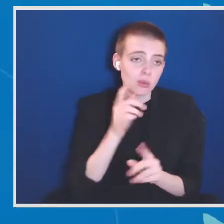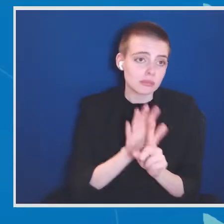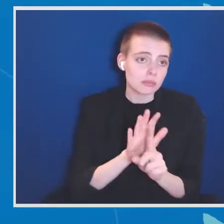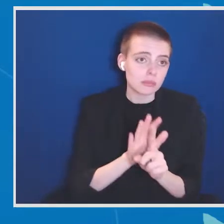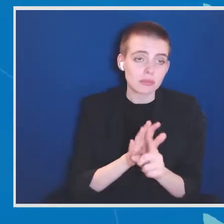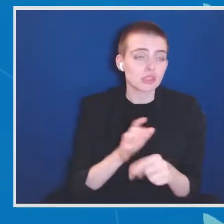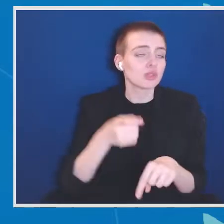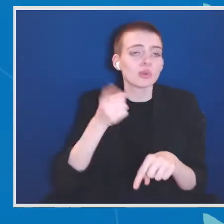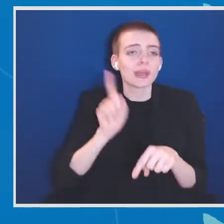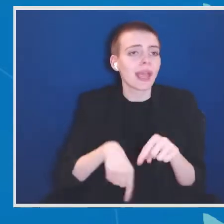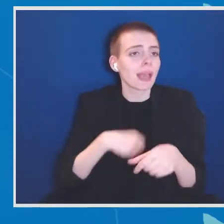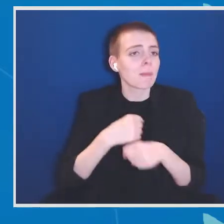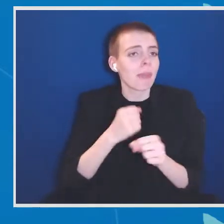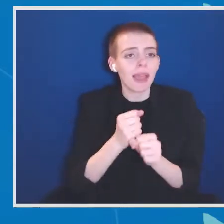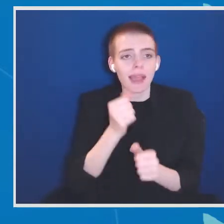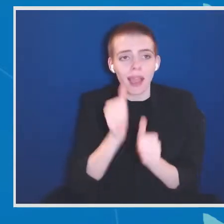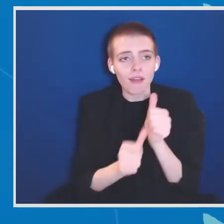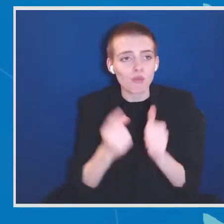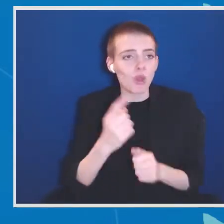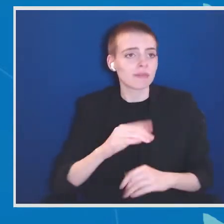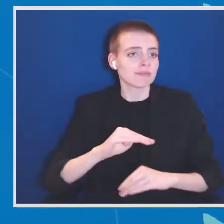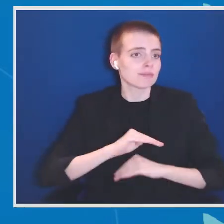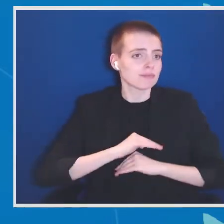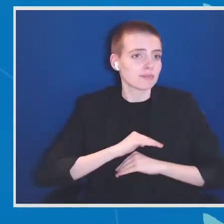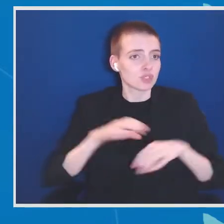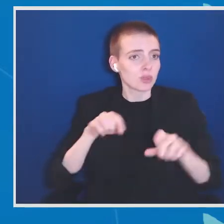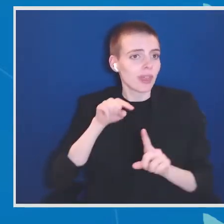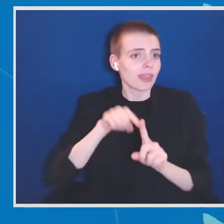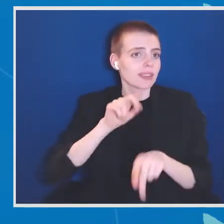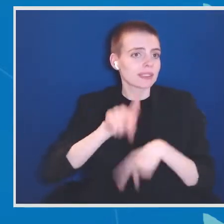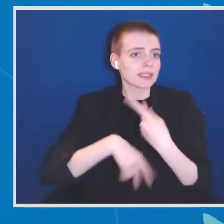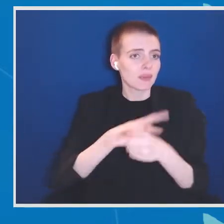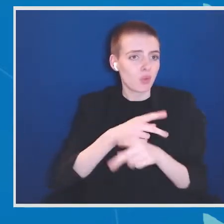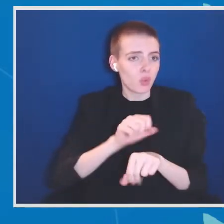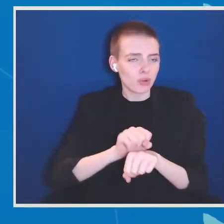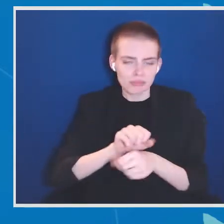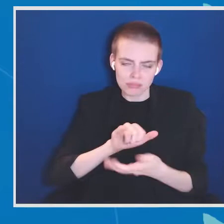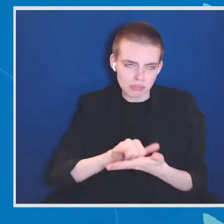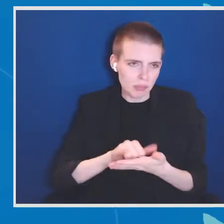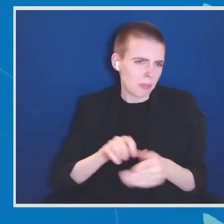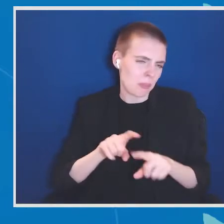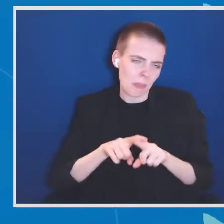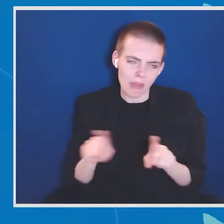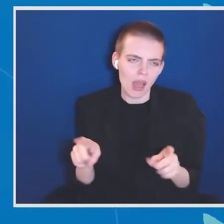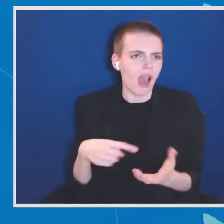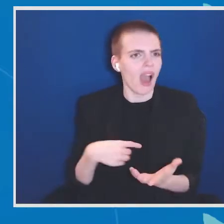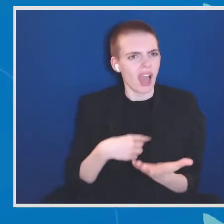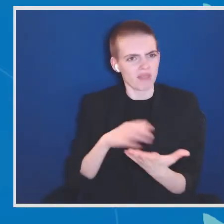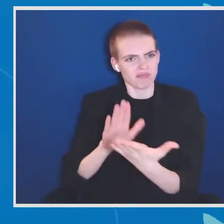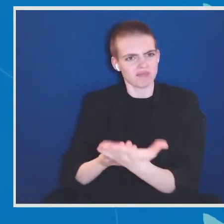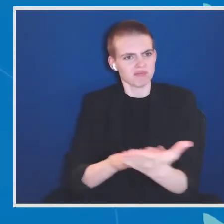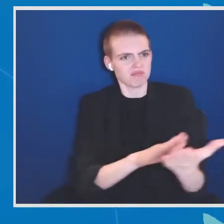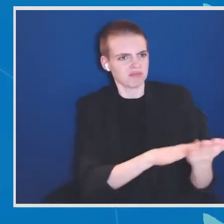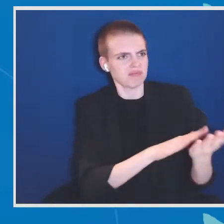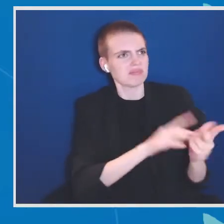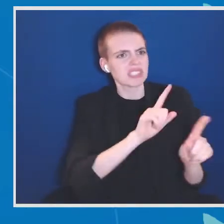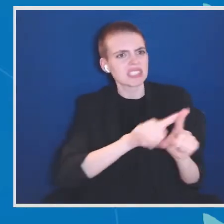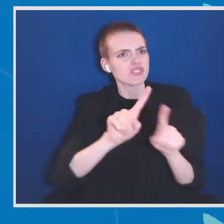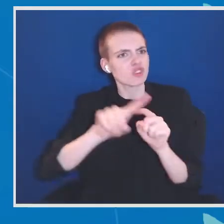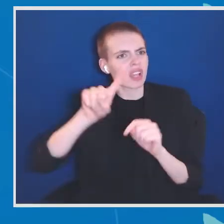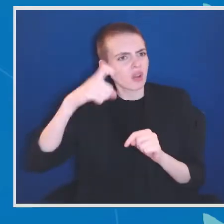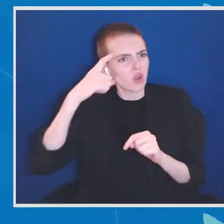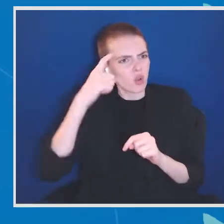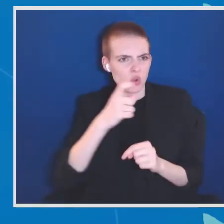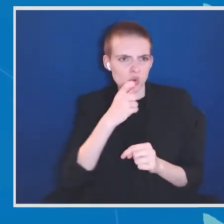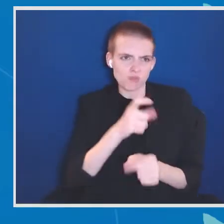make everybody happy doing this type of thing. But I really applaud the strongly committed governments that have put their trust in us to assist